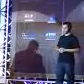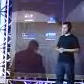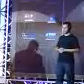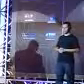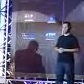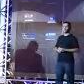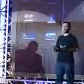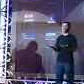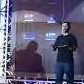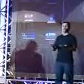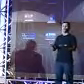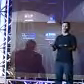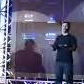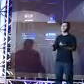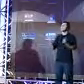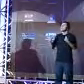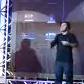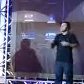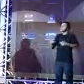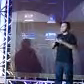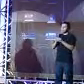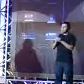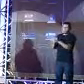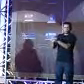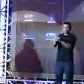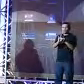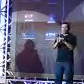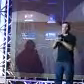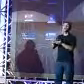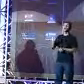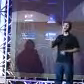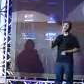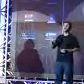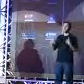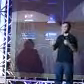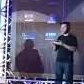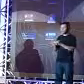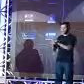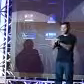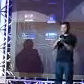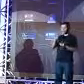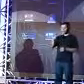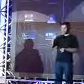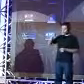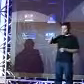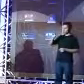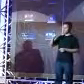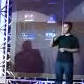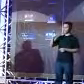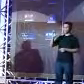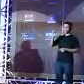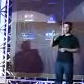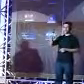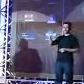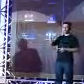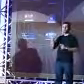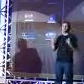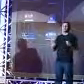If what we're seeing is a core providing and